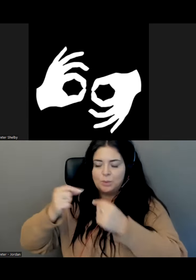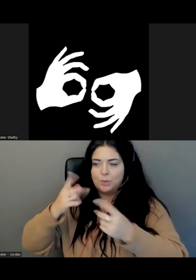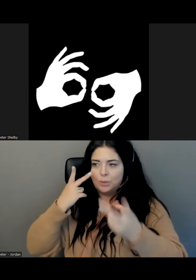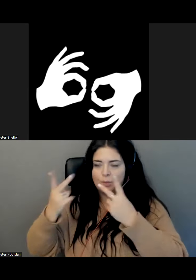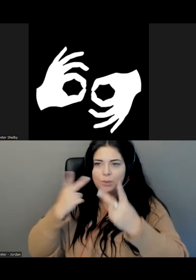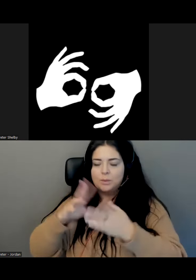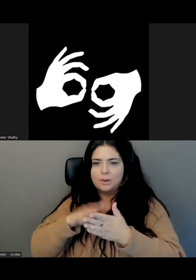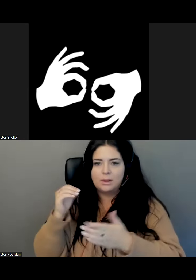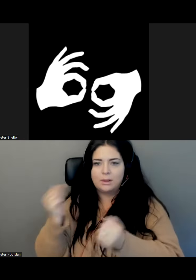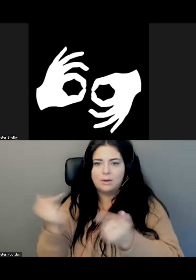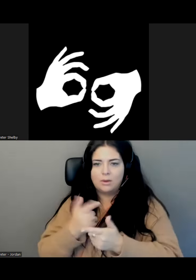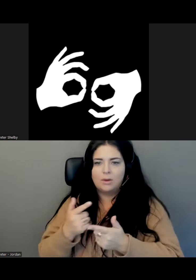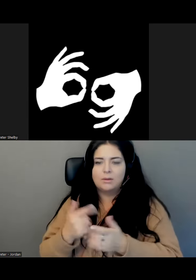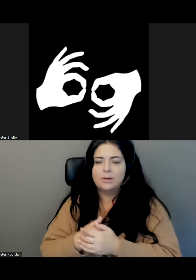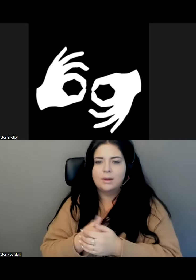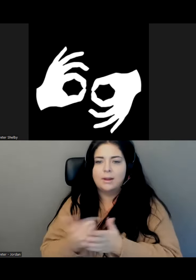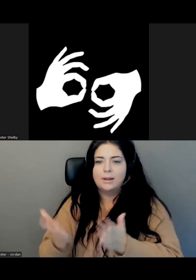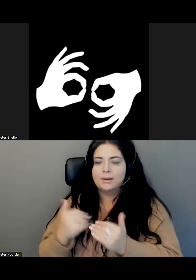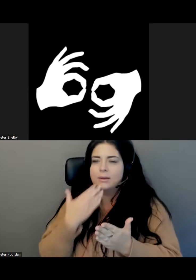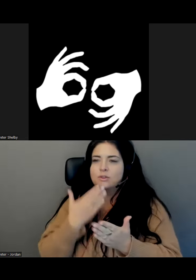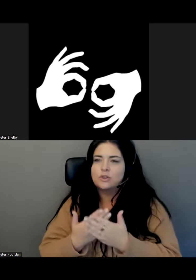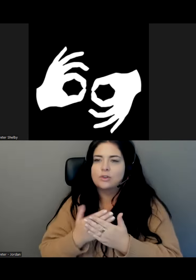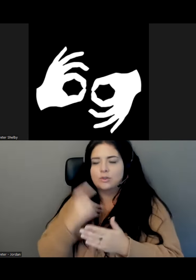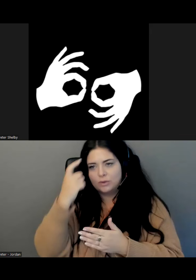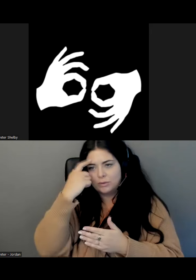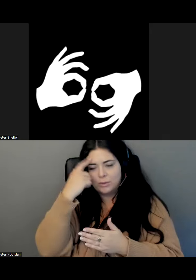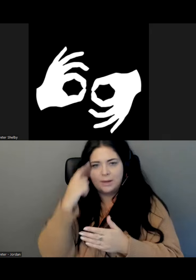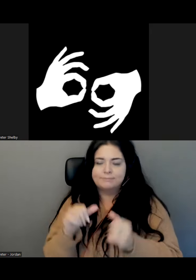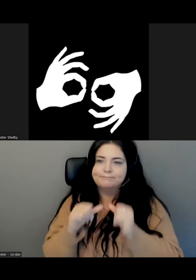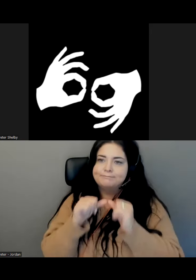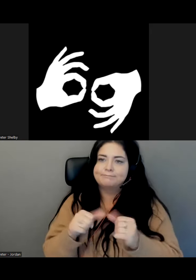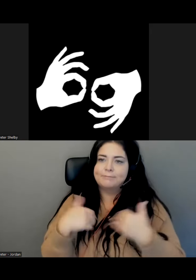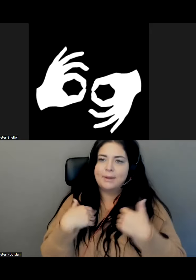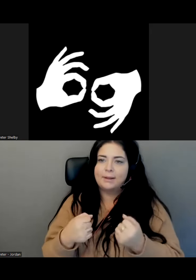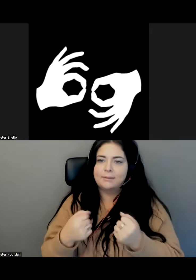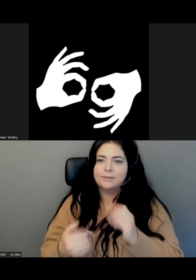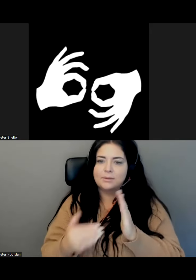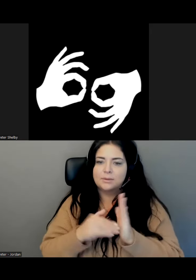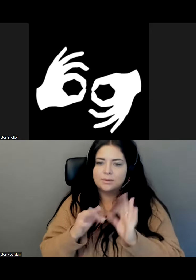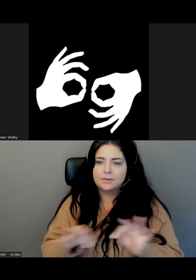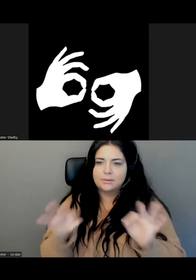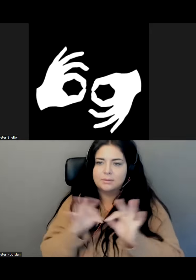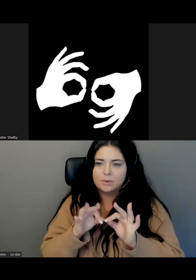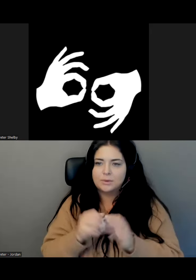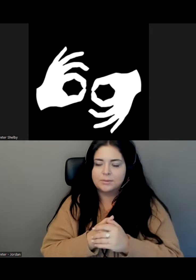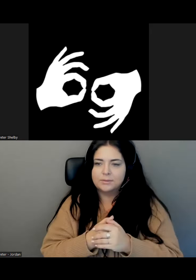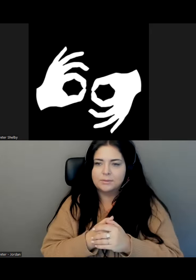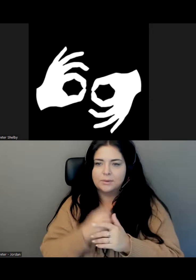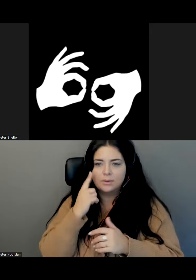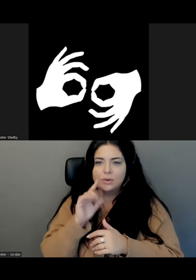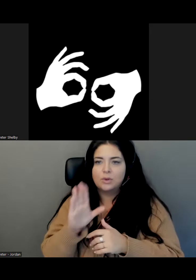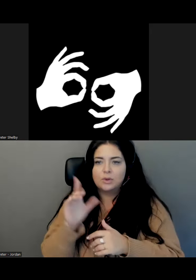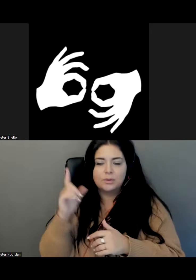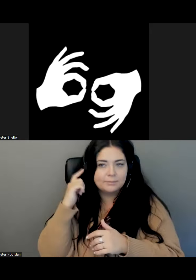engaging, and in simple terms, it keeps your brain fit. And so it's a really, really positive thing to do, well, of course, for your hearing, but really